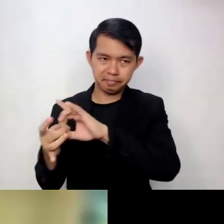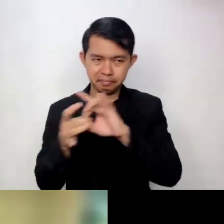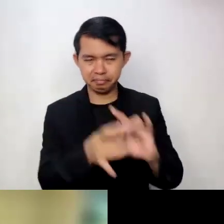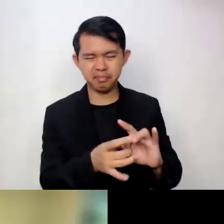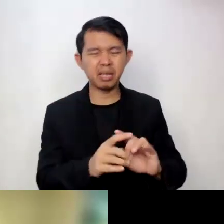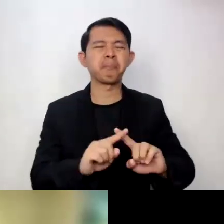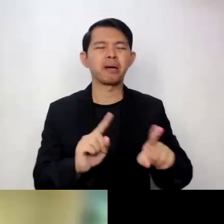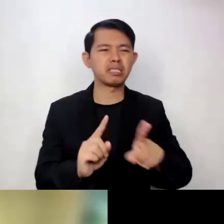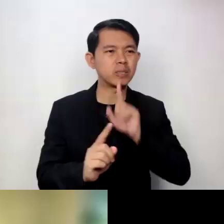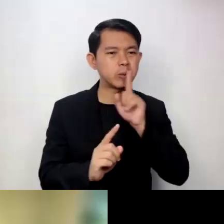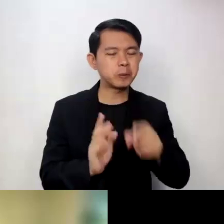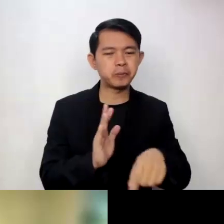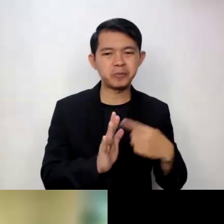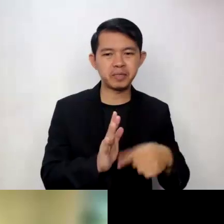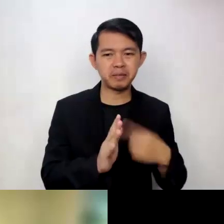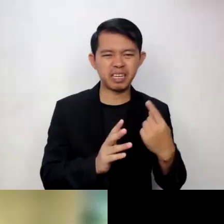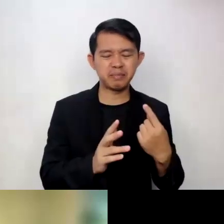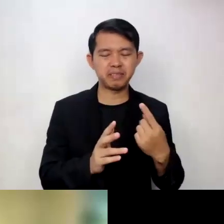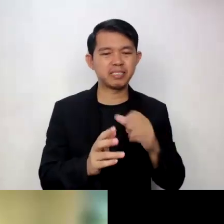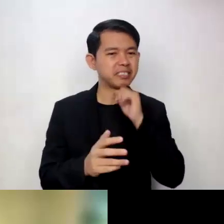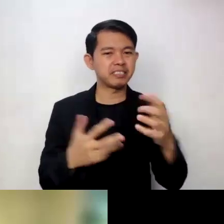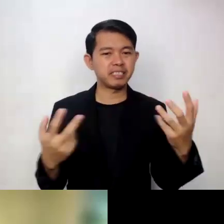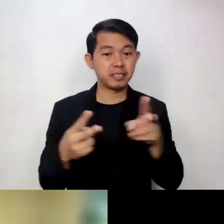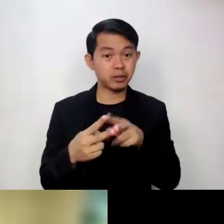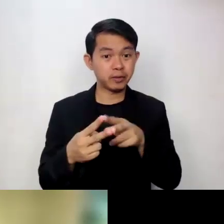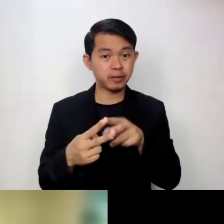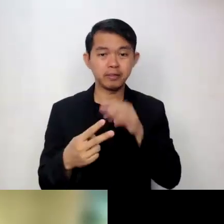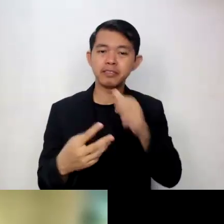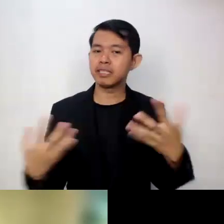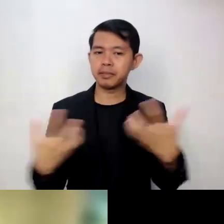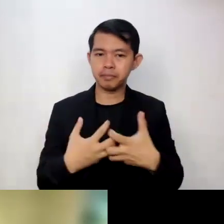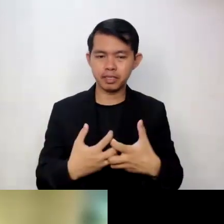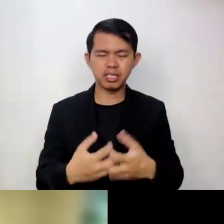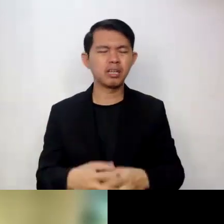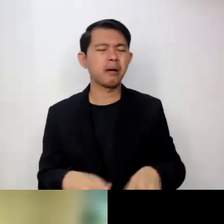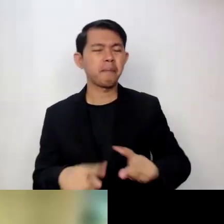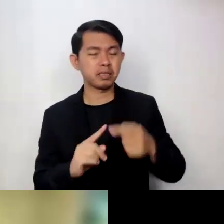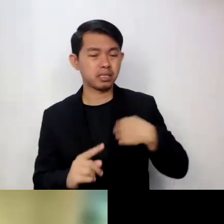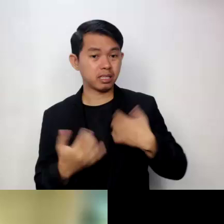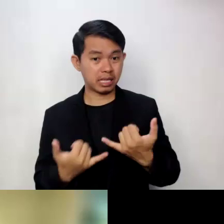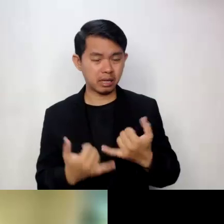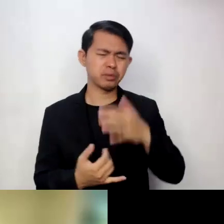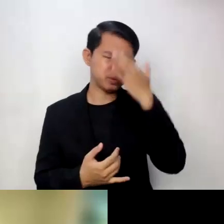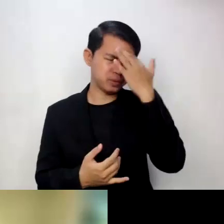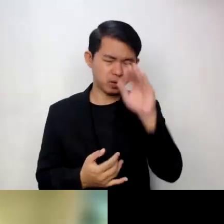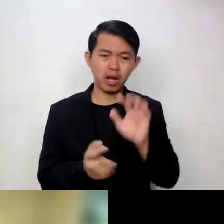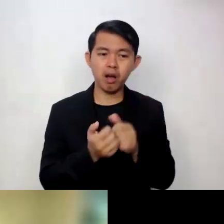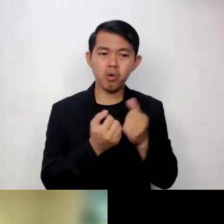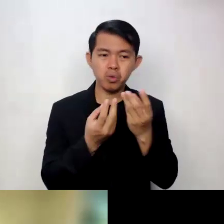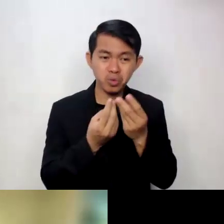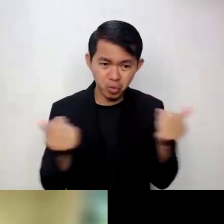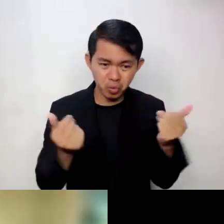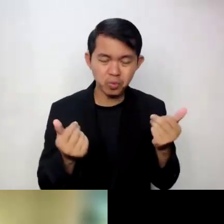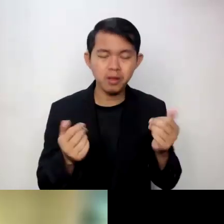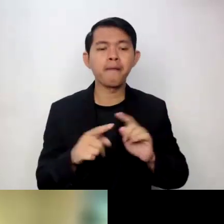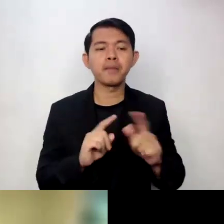sometimes they are incompatible. So hindi ko rin alam how to resolve this. Probably some of the more